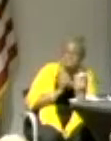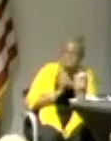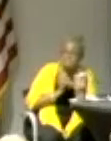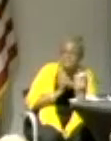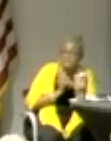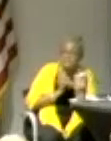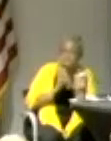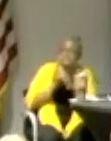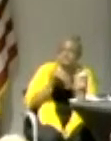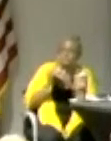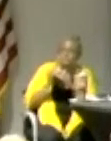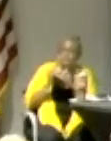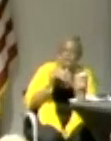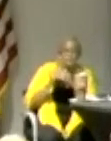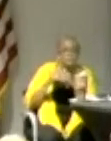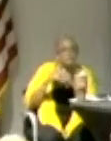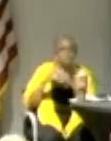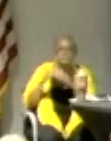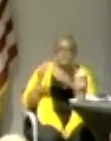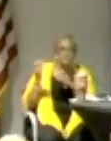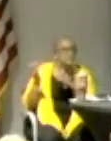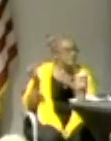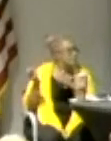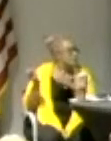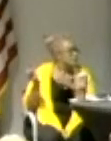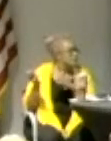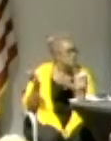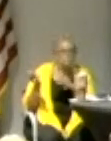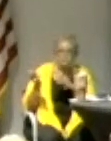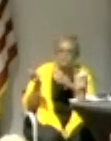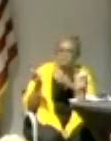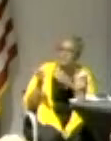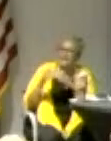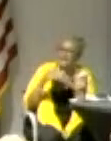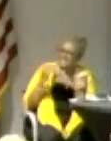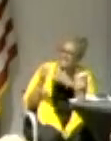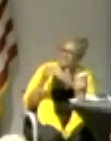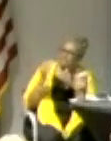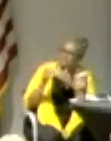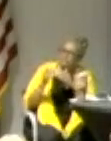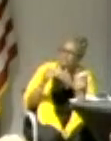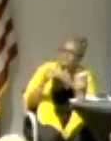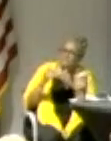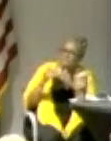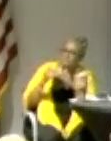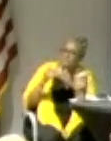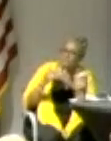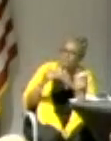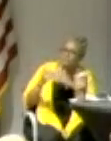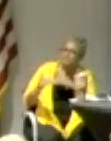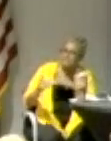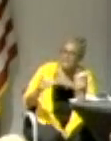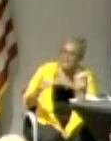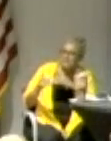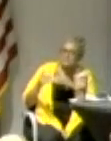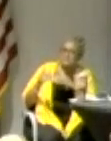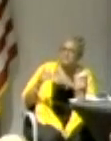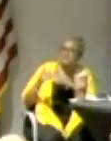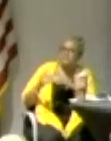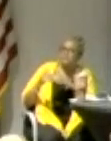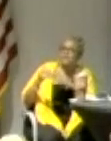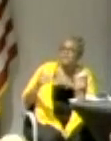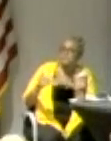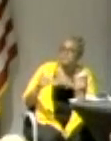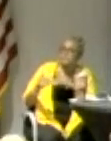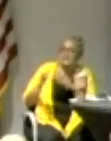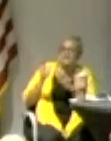commencement last year. So part, because we changed the date every other year. There are some things that we've got to ritualize so